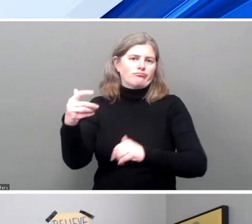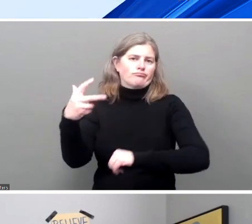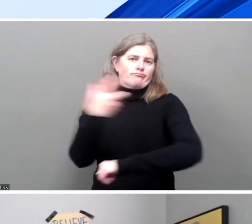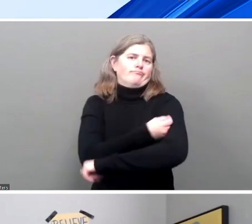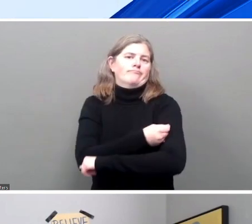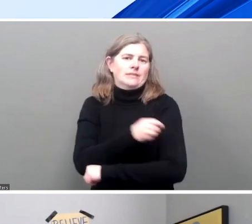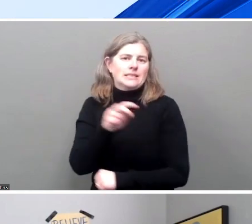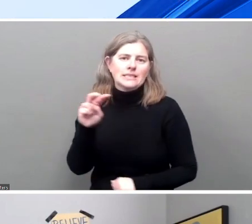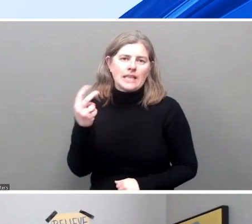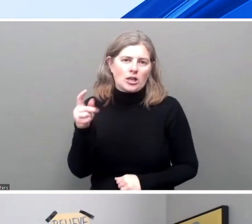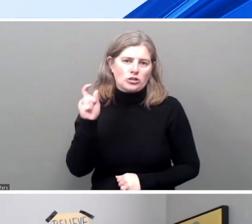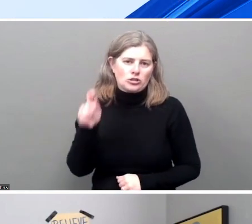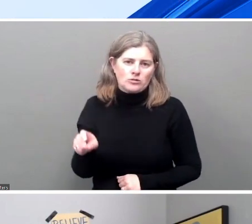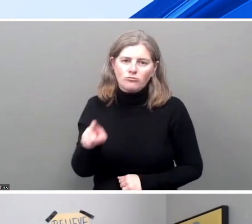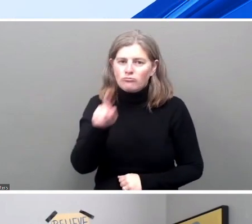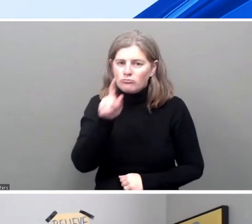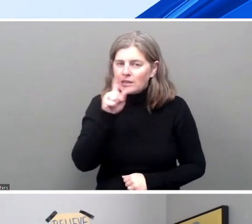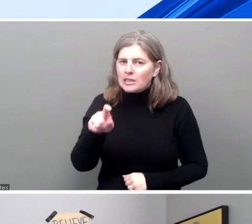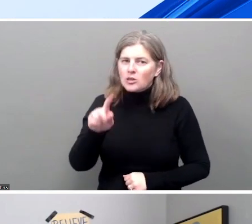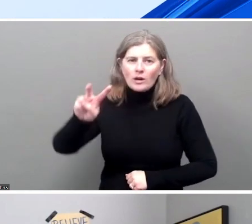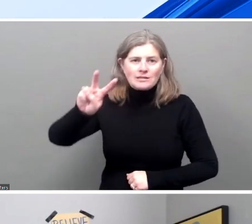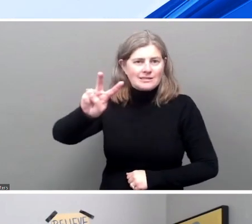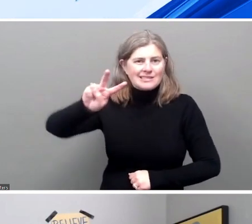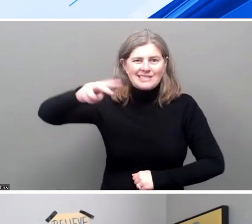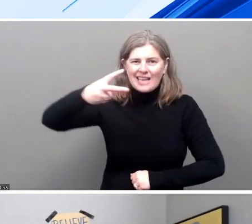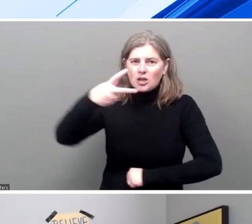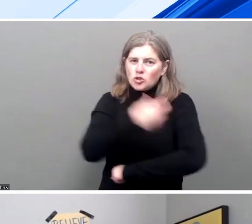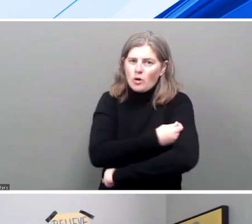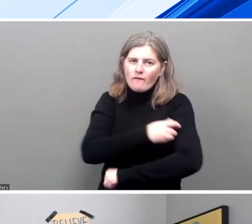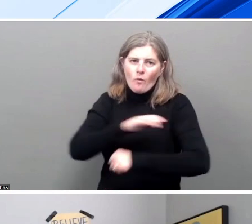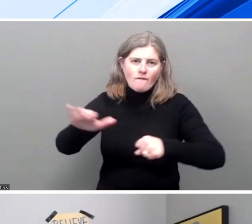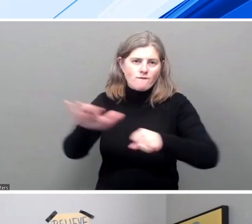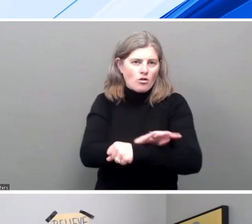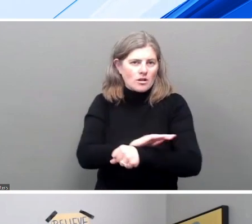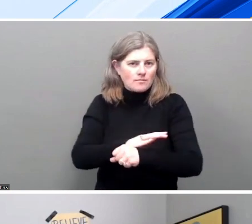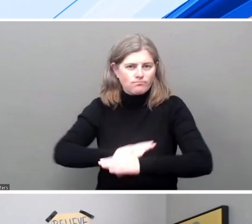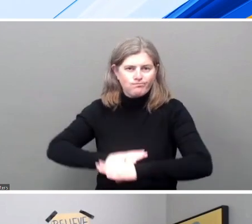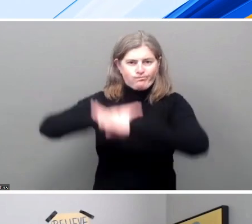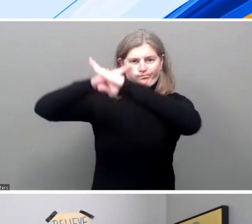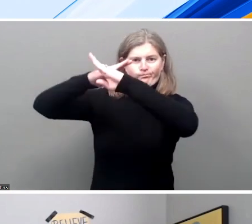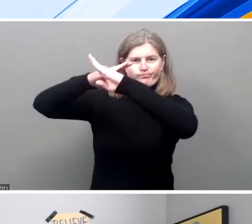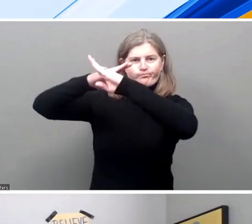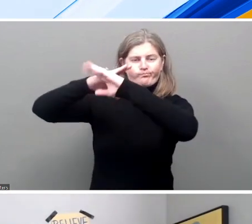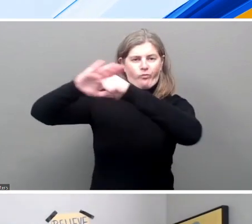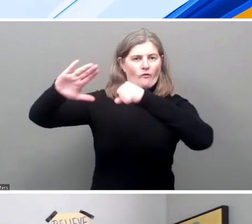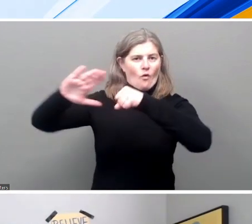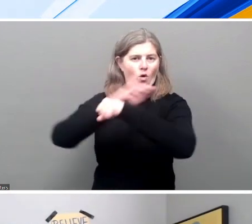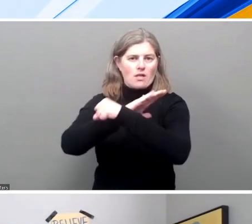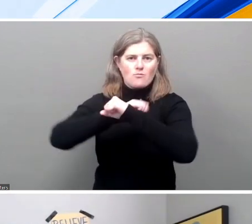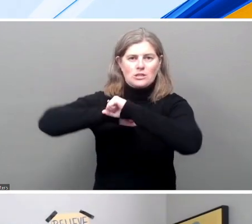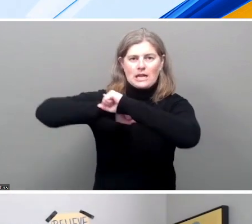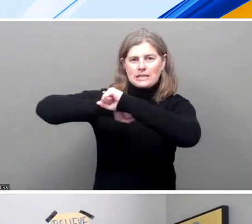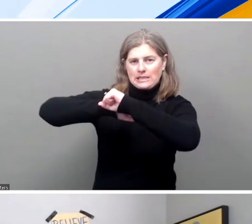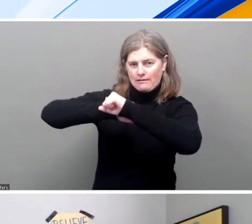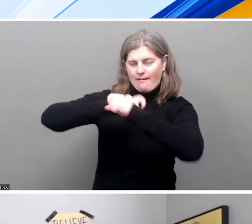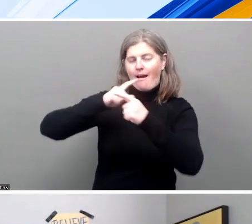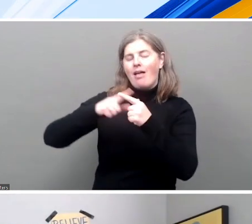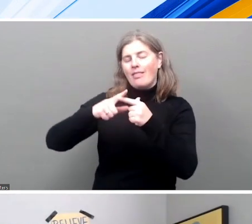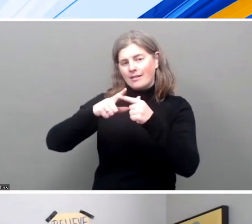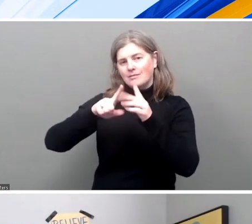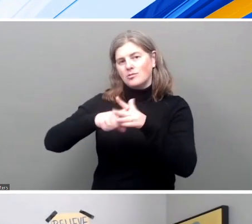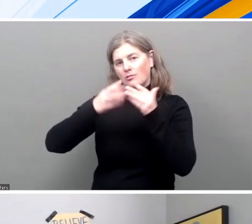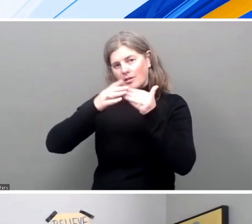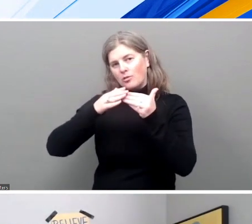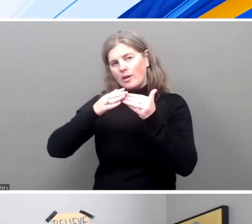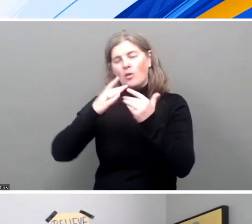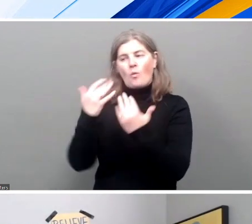second dose. You really do need your second dose to get fully, the full vaccination protection, and then you can